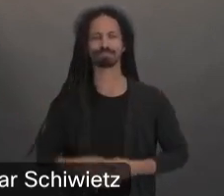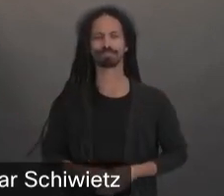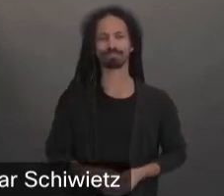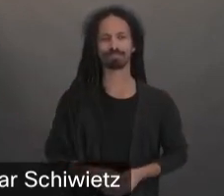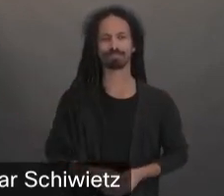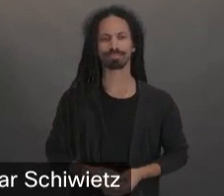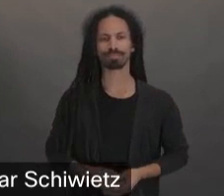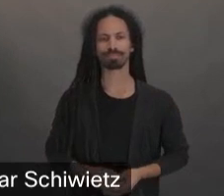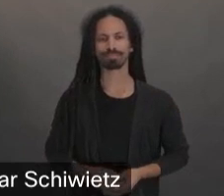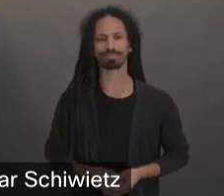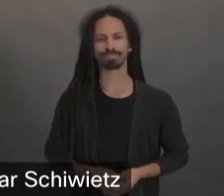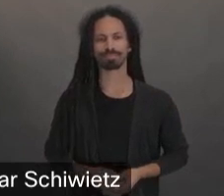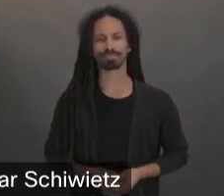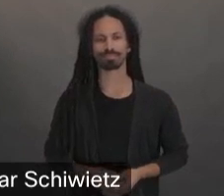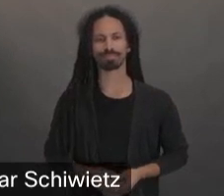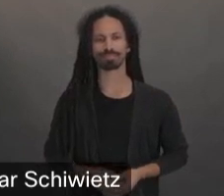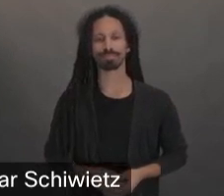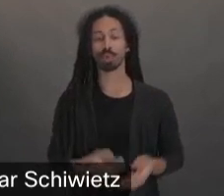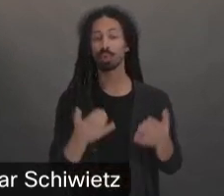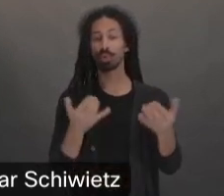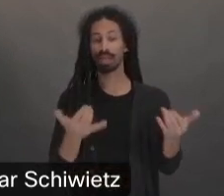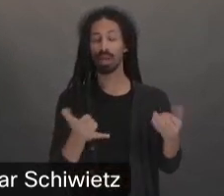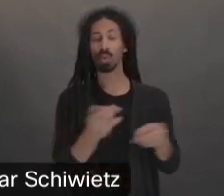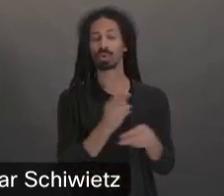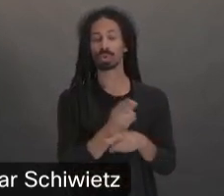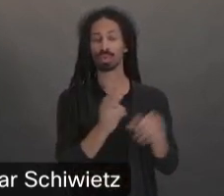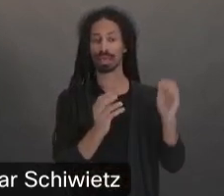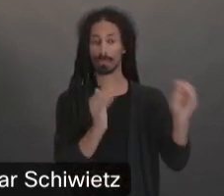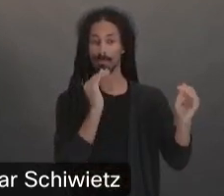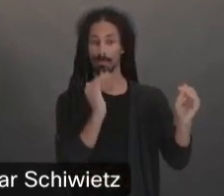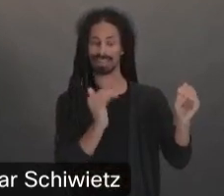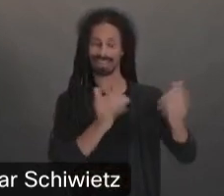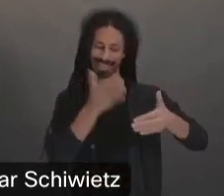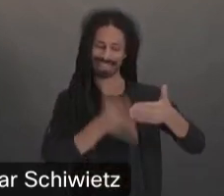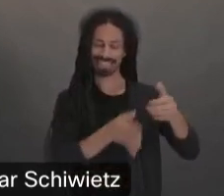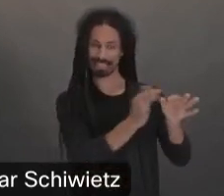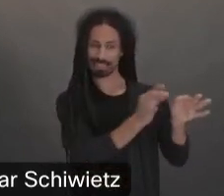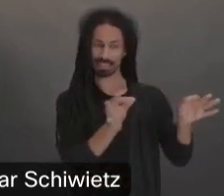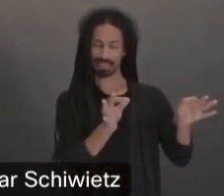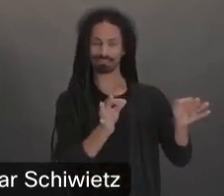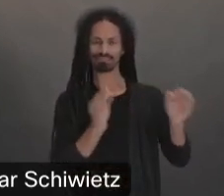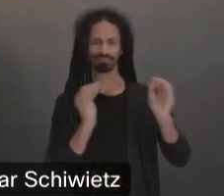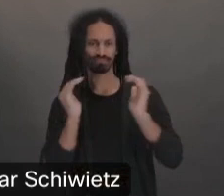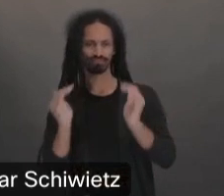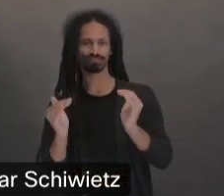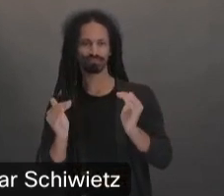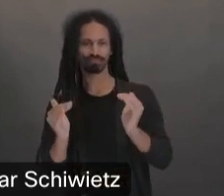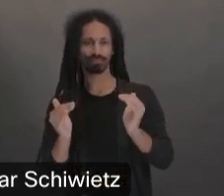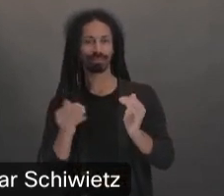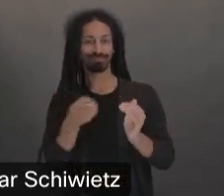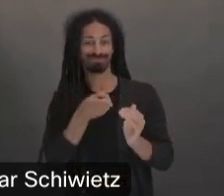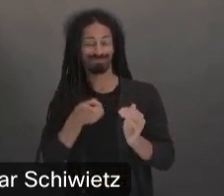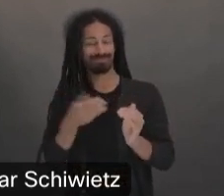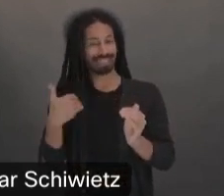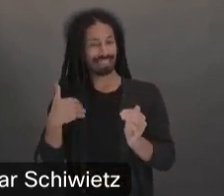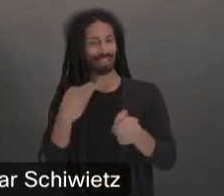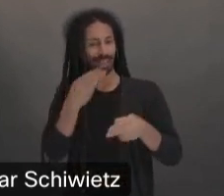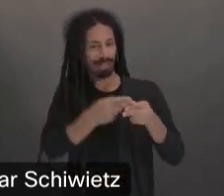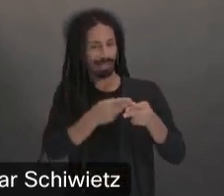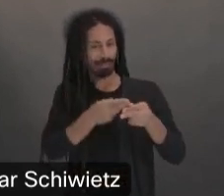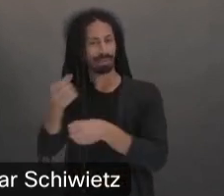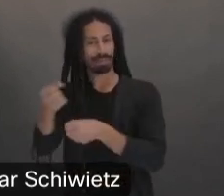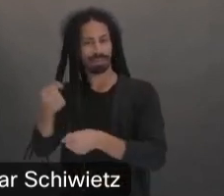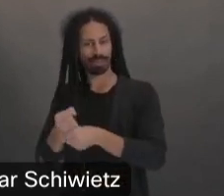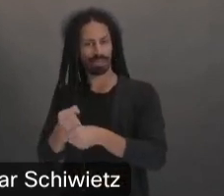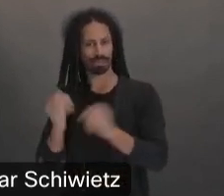a parenthetical in-text citation at the end of the sentence with the author element and the date, with